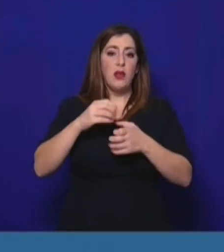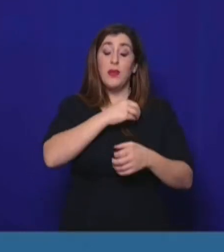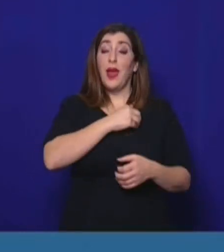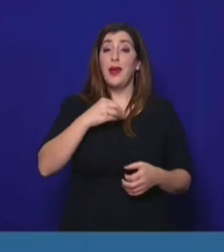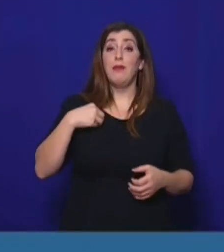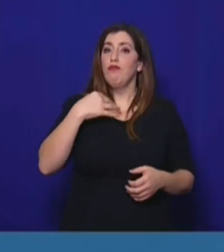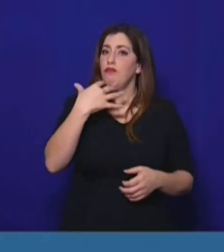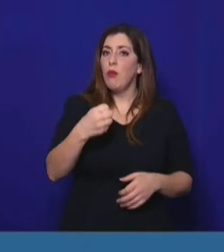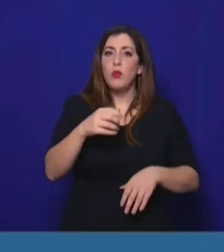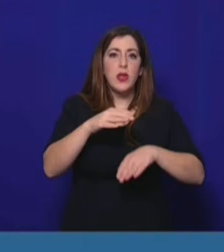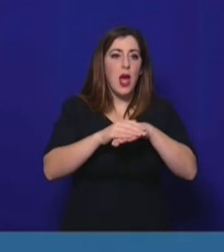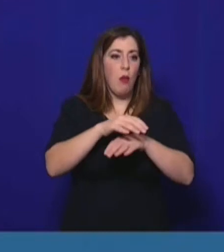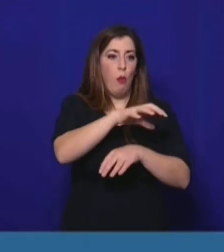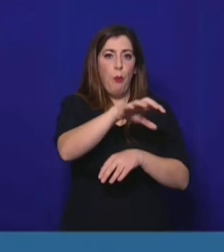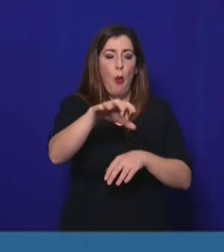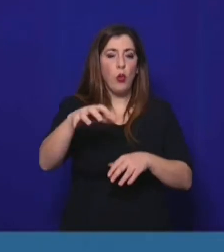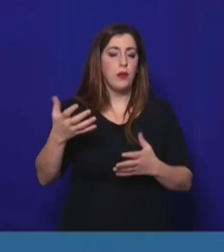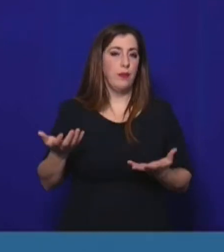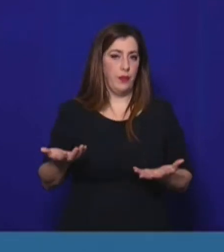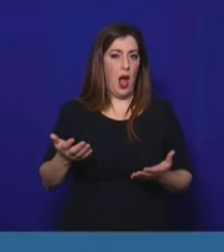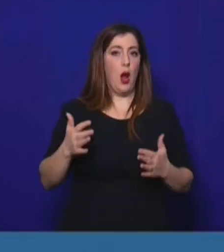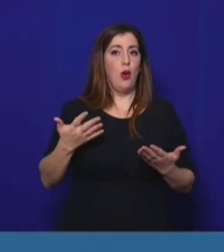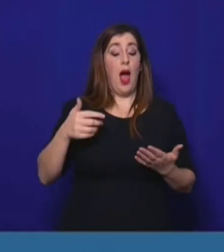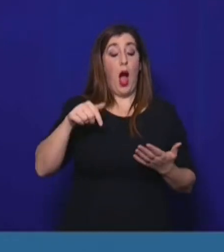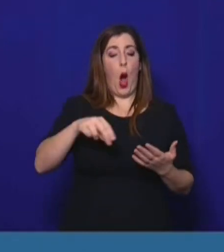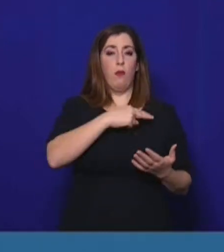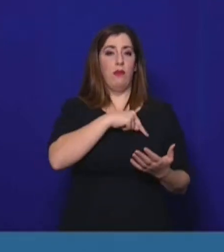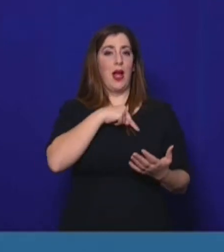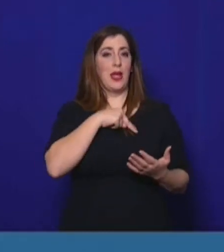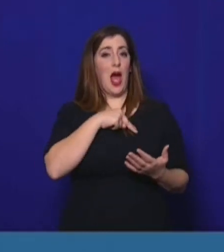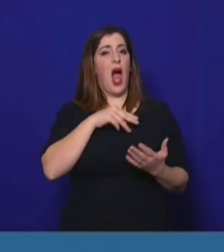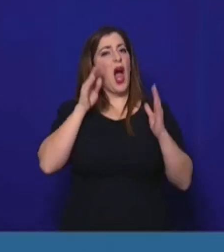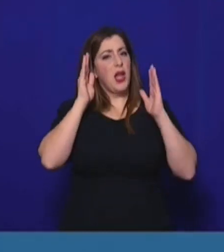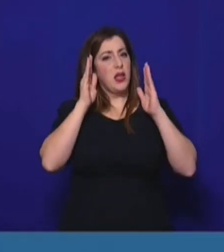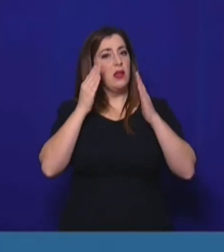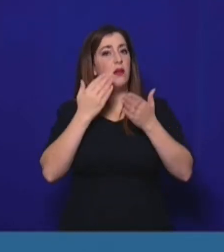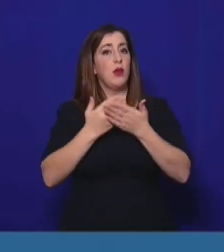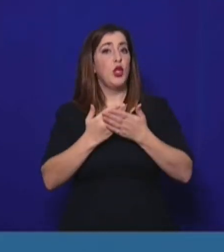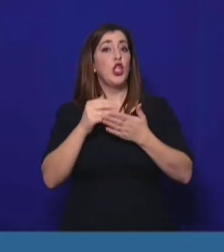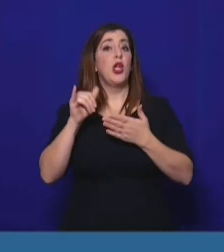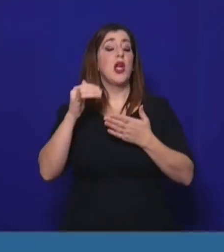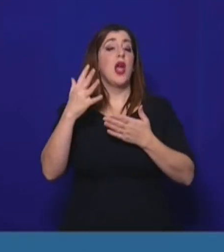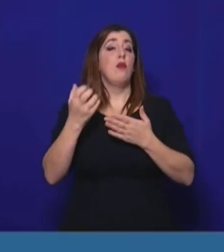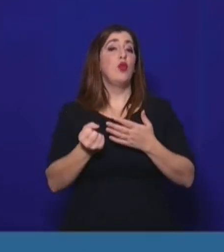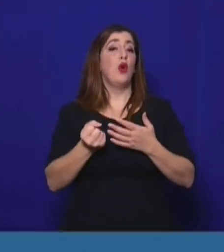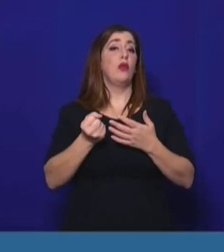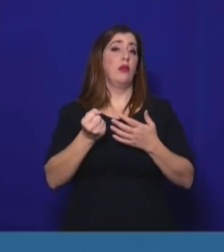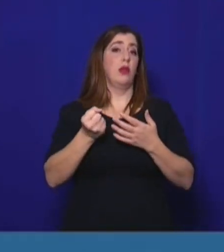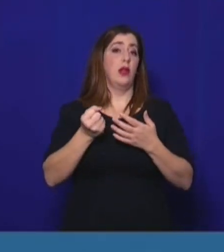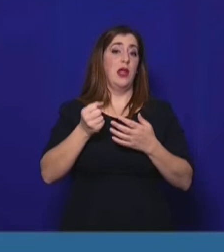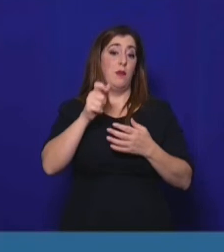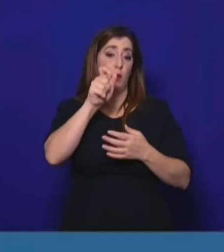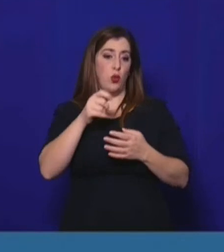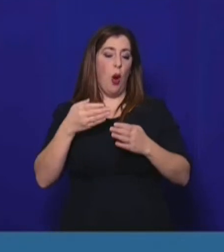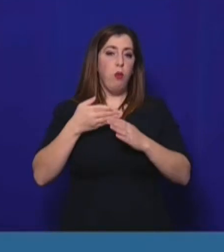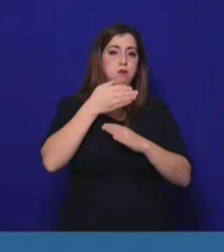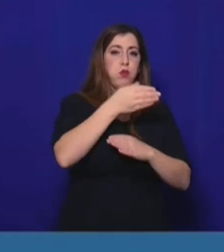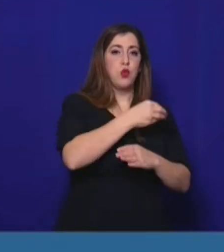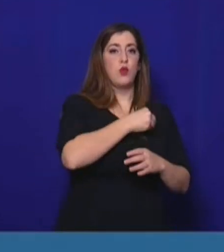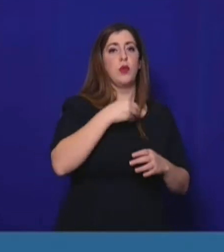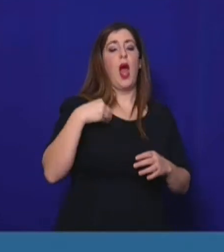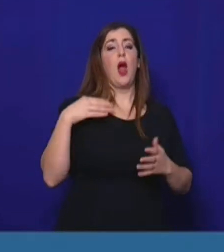isibu l-kura kollha li hemm meħtieġa, imma kull wieħed u waħda minna jrid tkun parteċipi minn dan